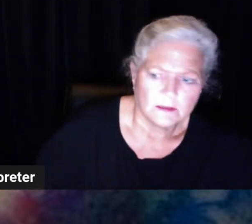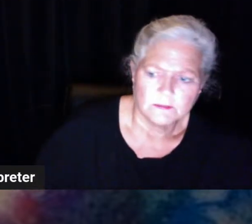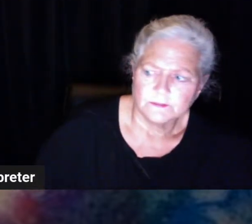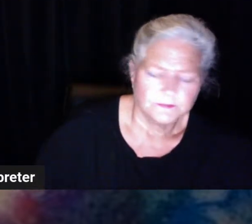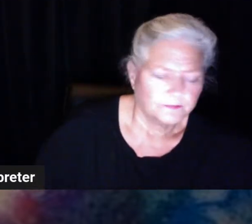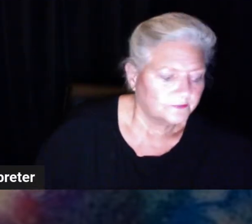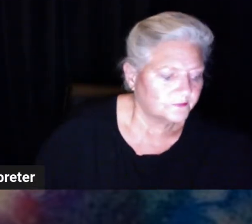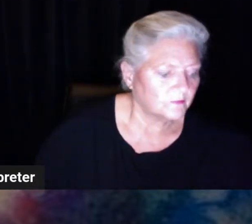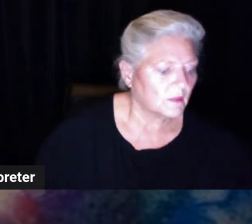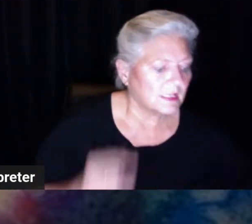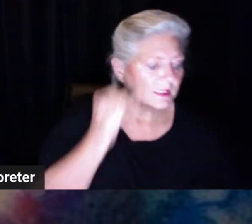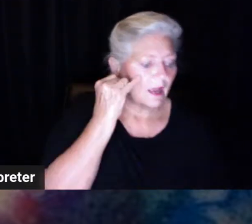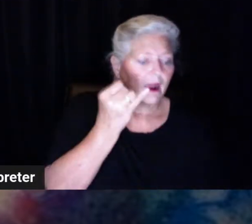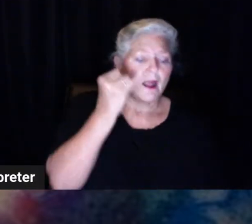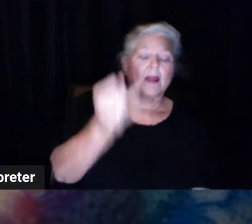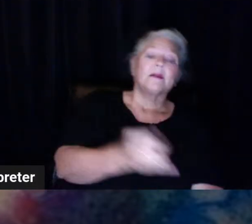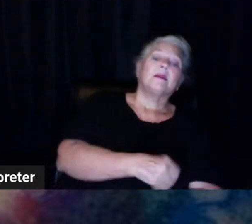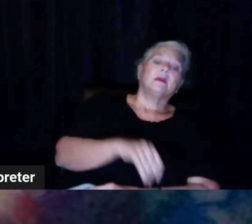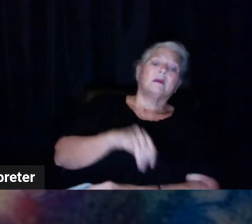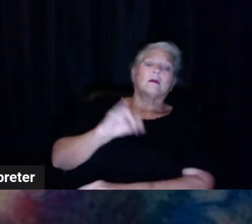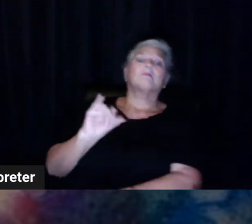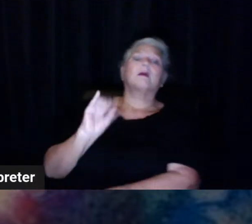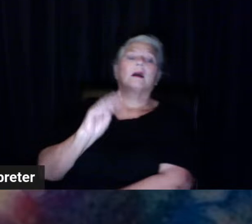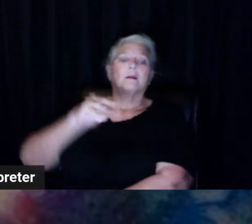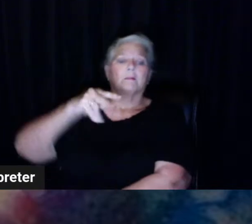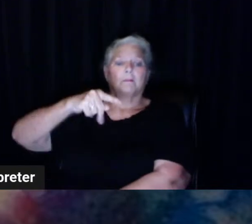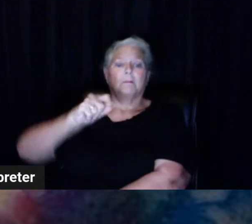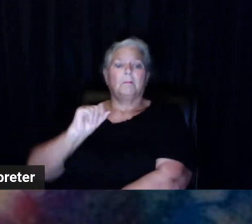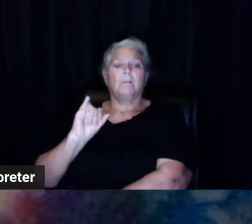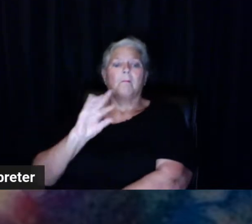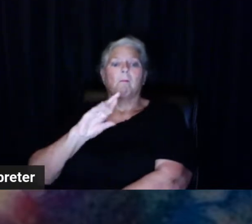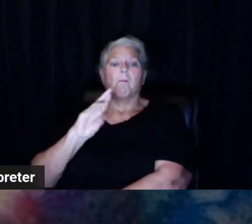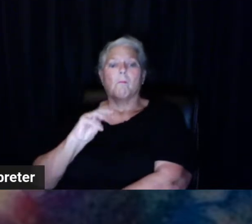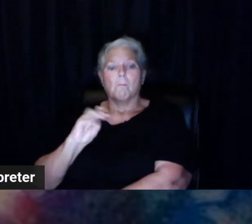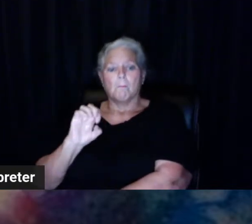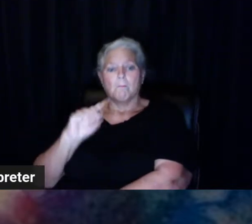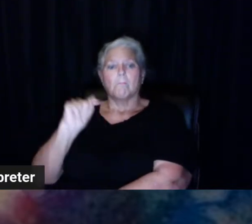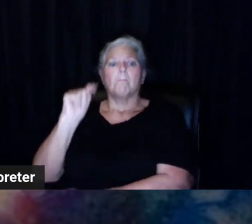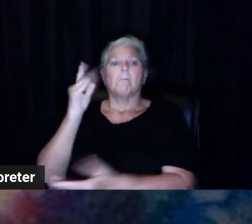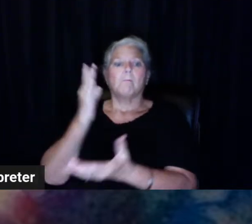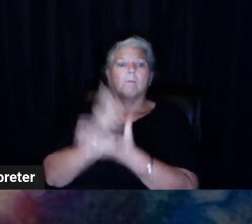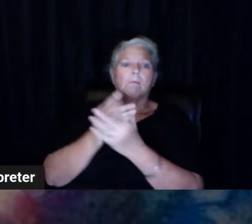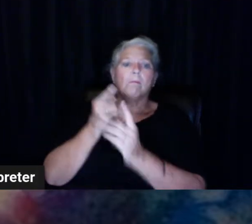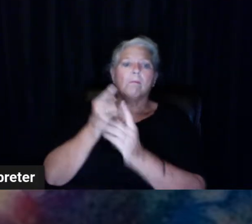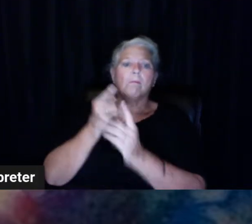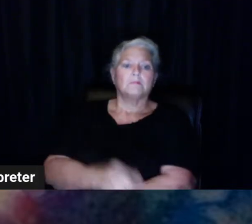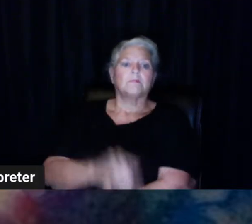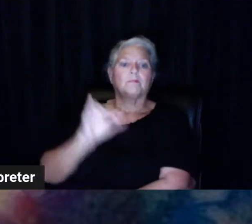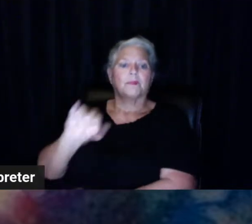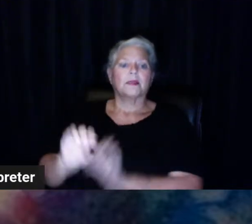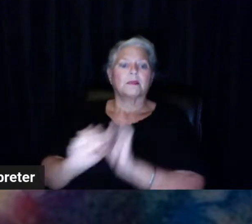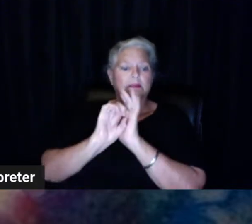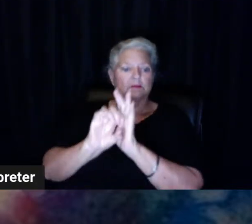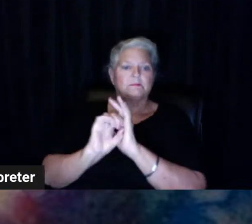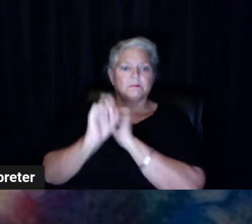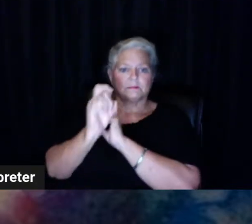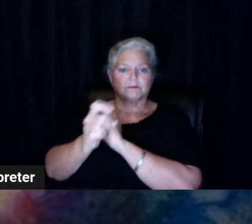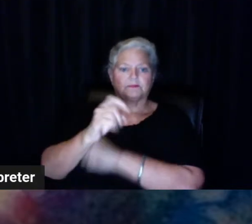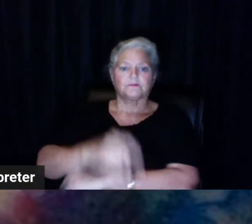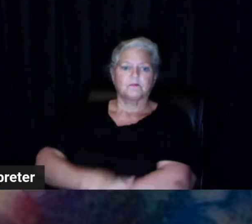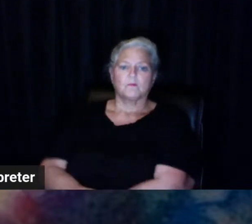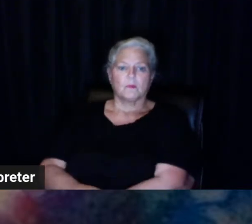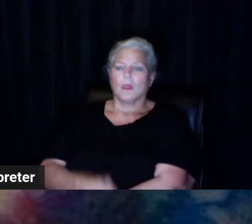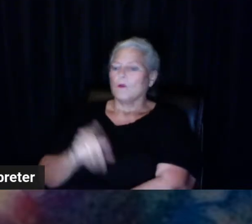stops you. So you don't call yourself impaired. So that's the example I gave. But you're right, you're